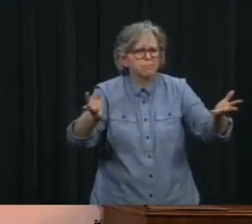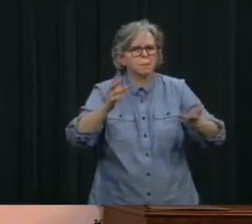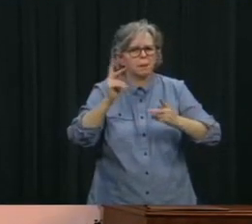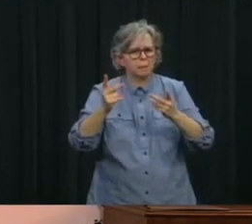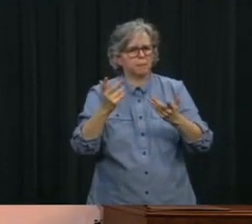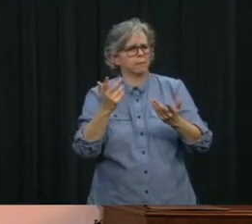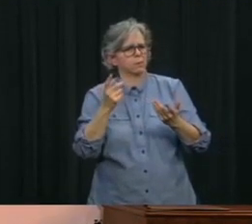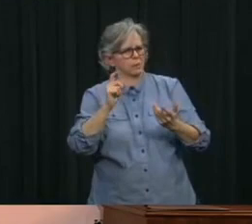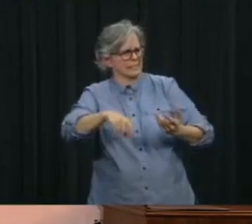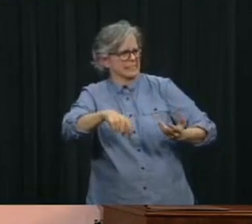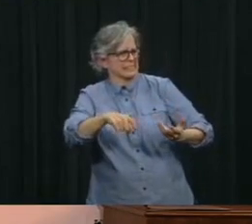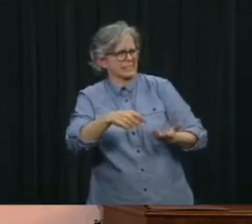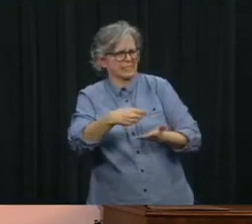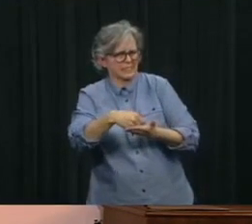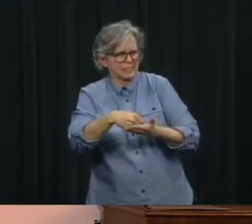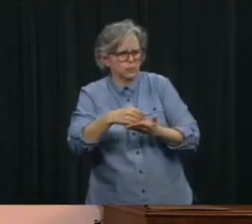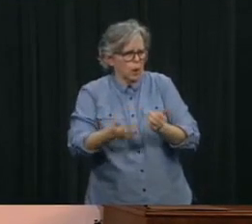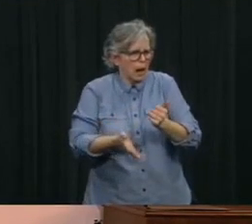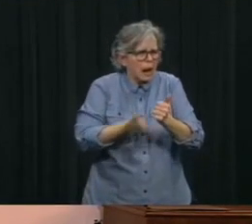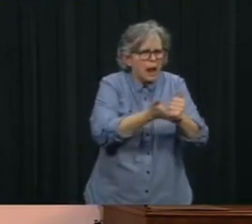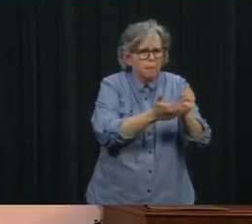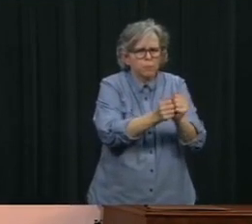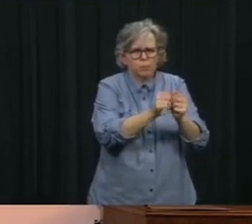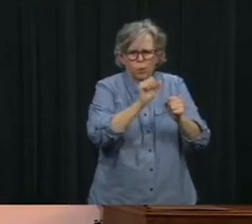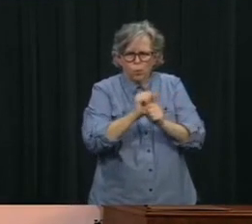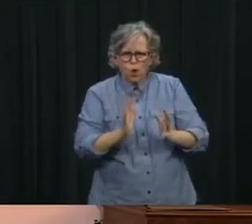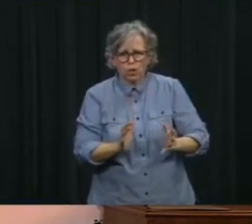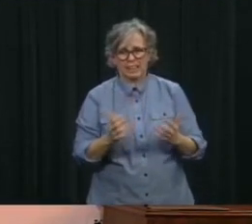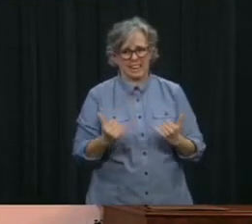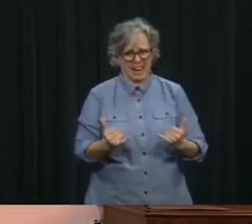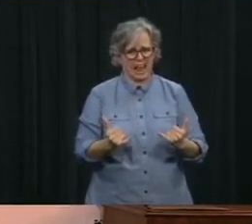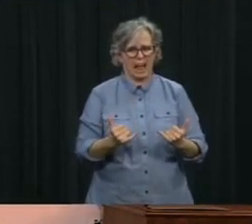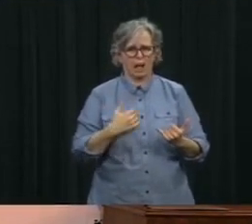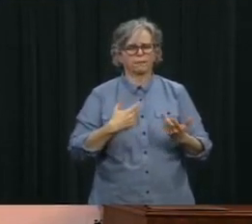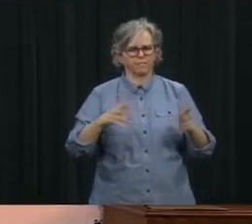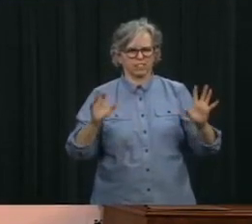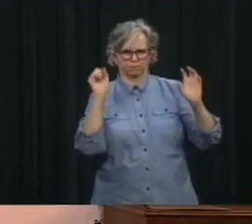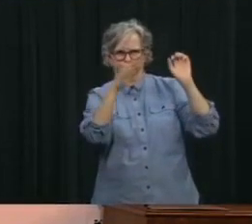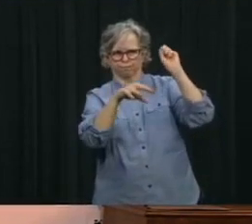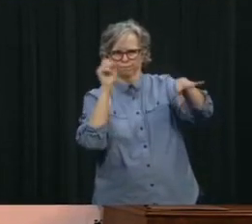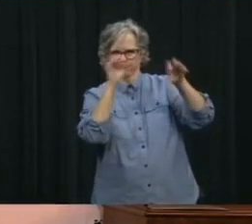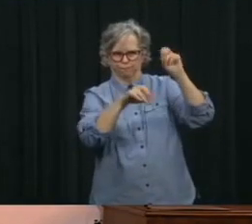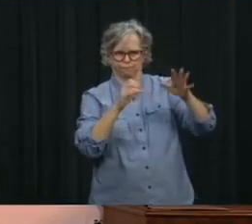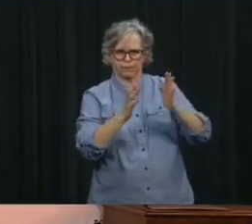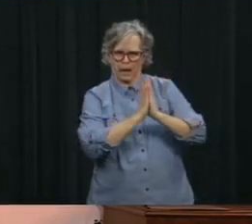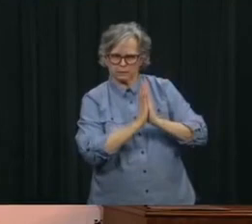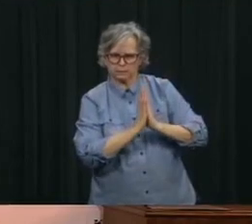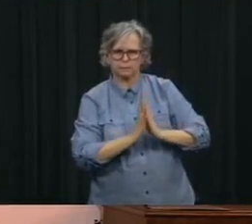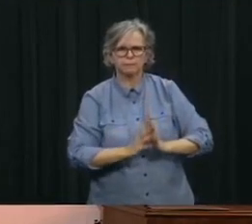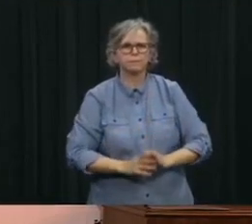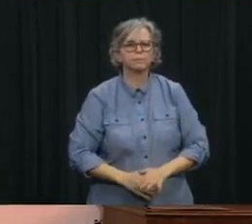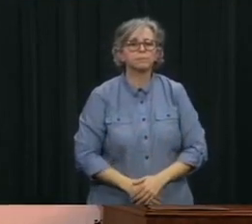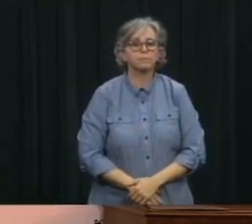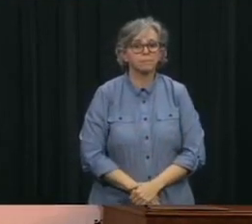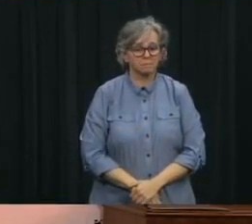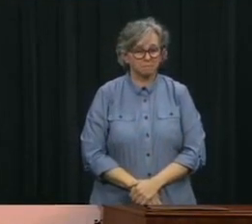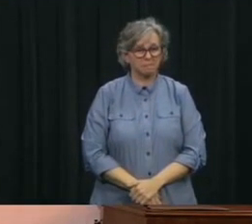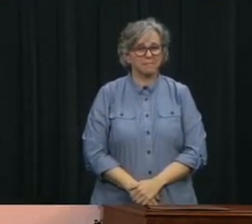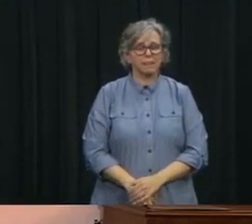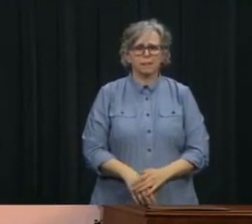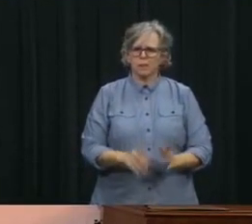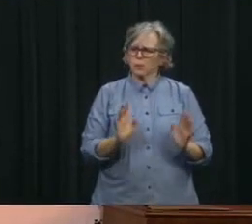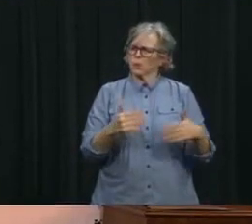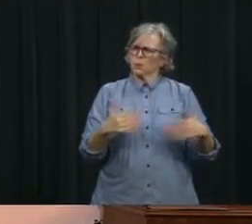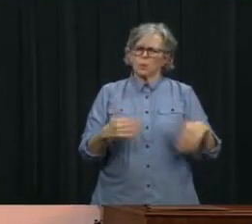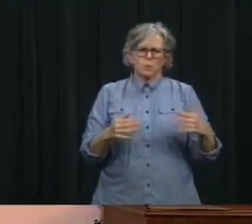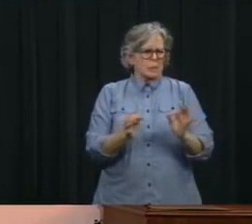that we need for these employees. This is incredibly important that the federal